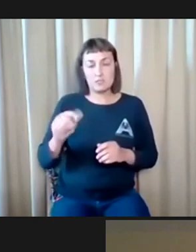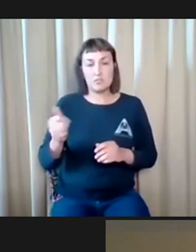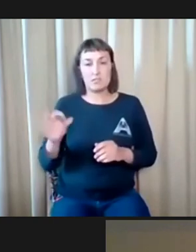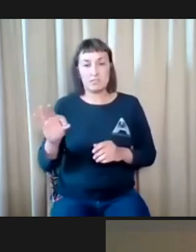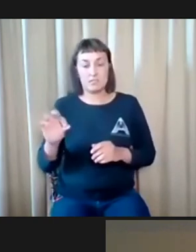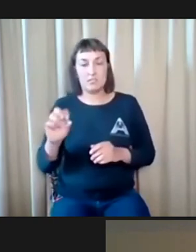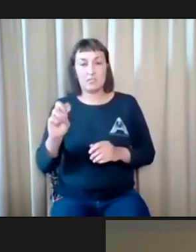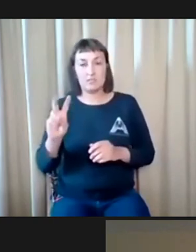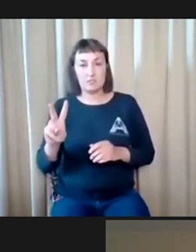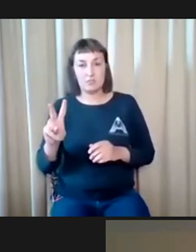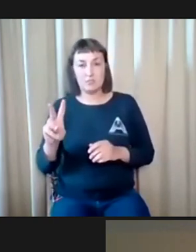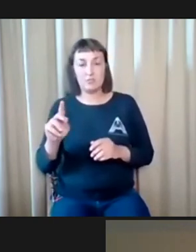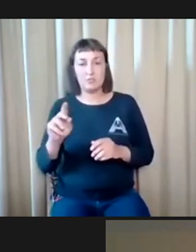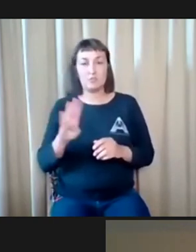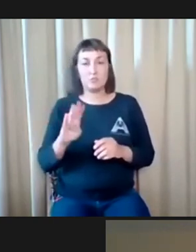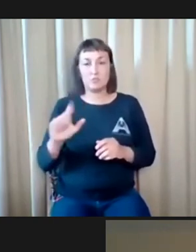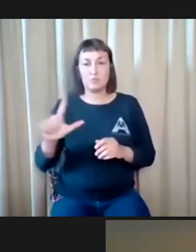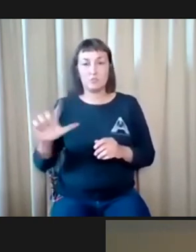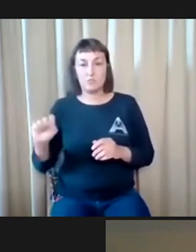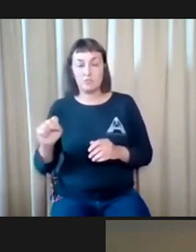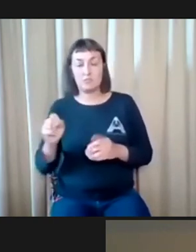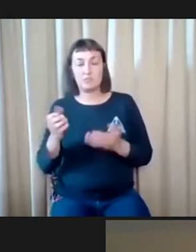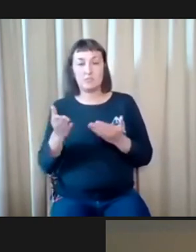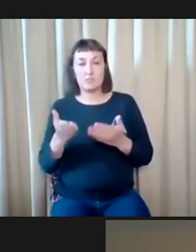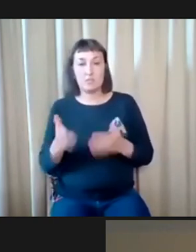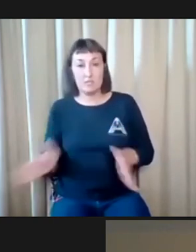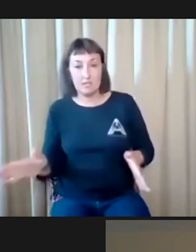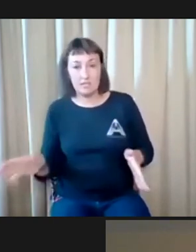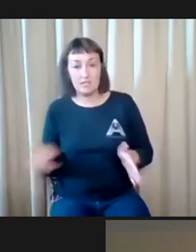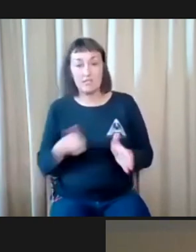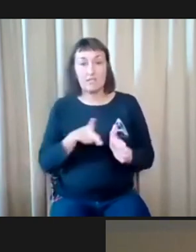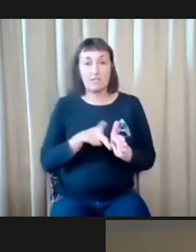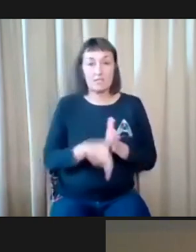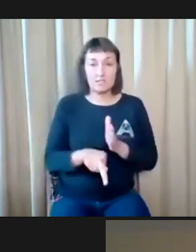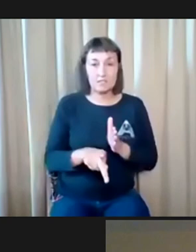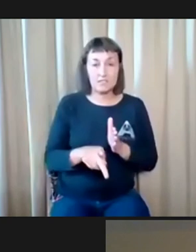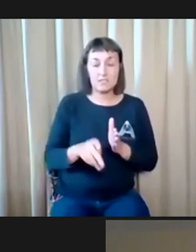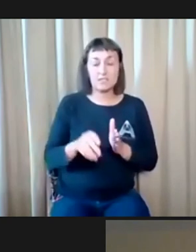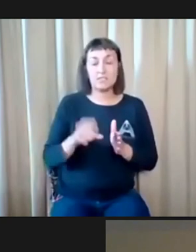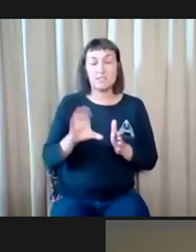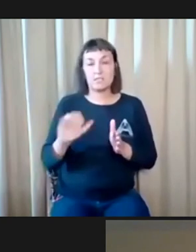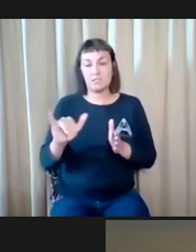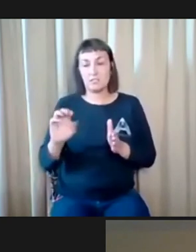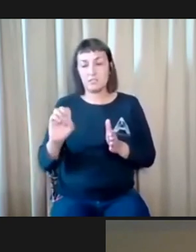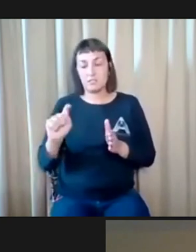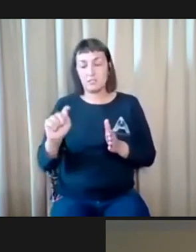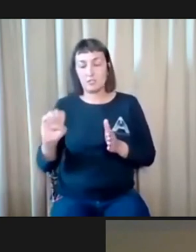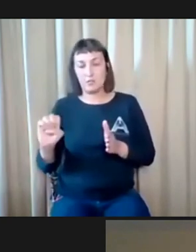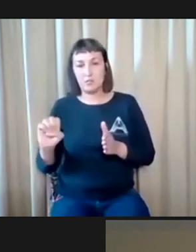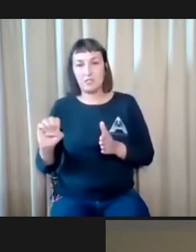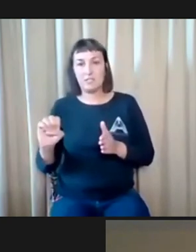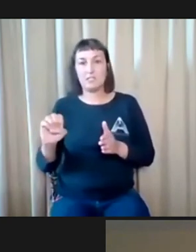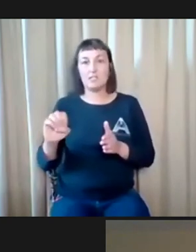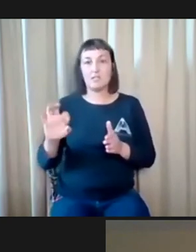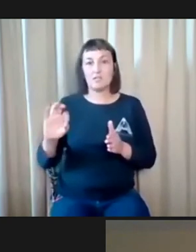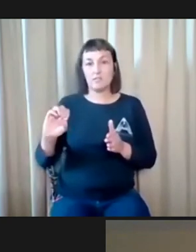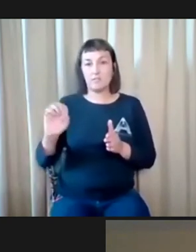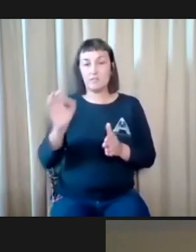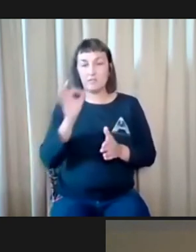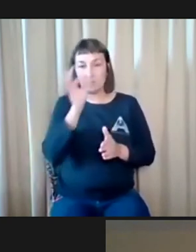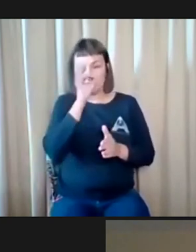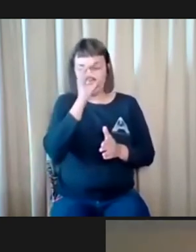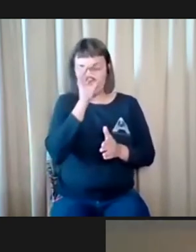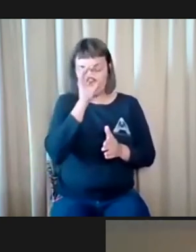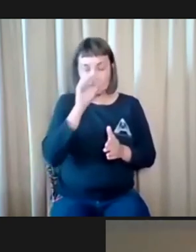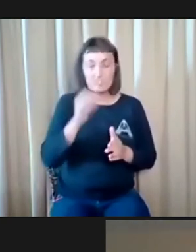related bills, one to end killing contests for coyotes and fox, the other to end legalized running over of coyotes, which we all know is